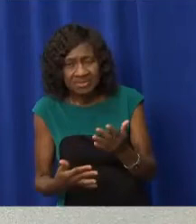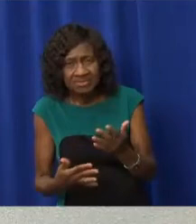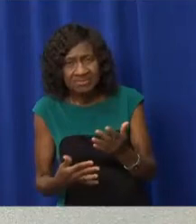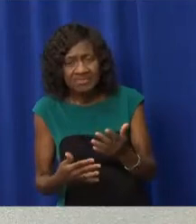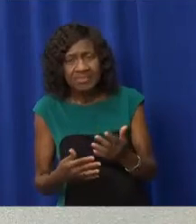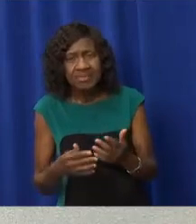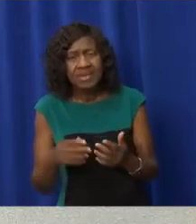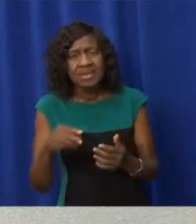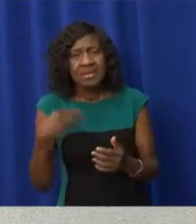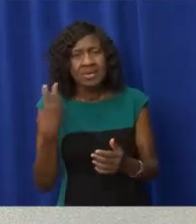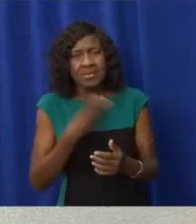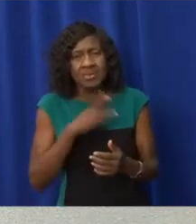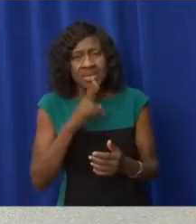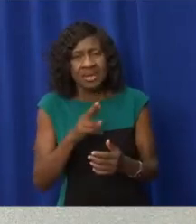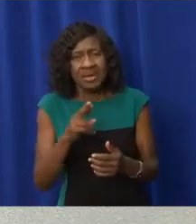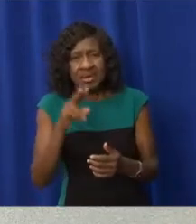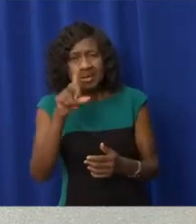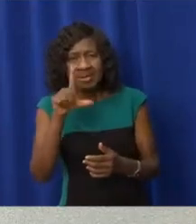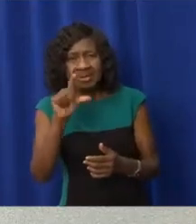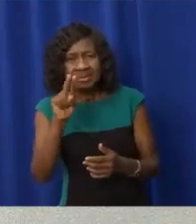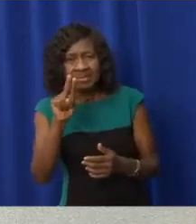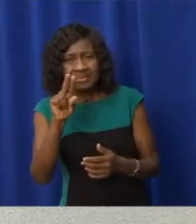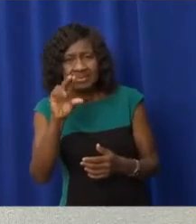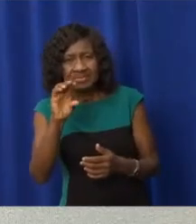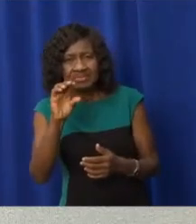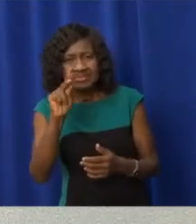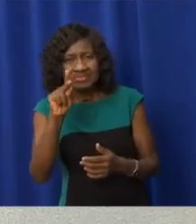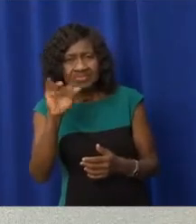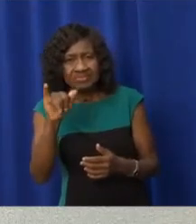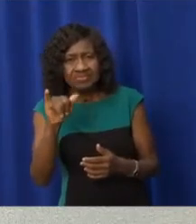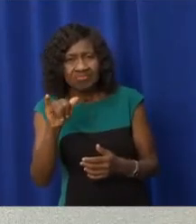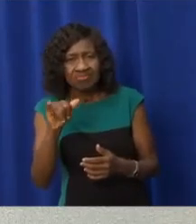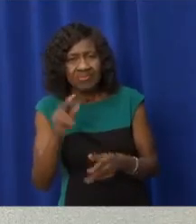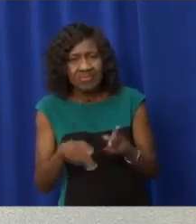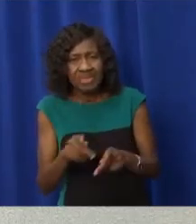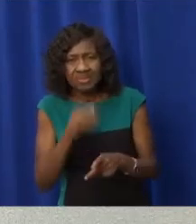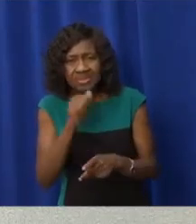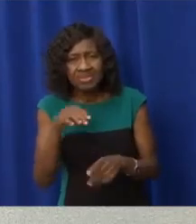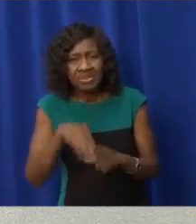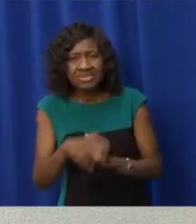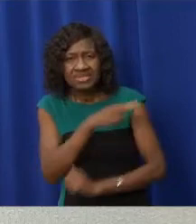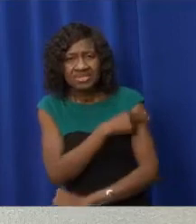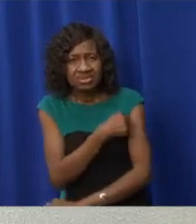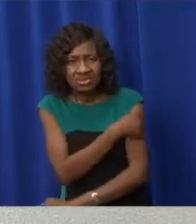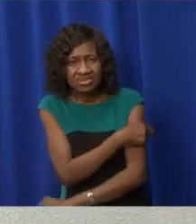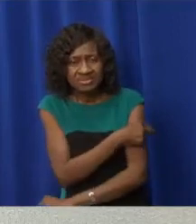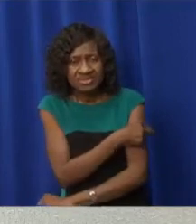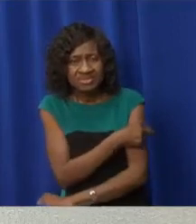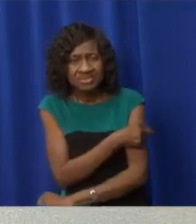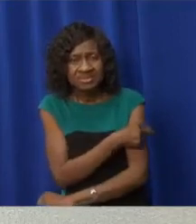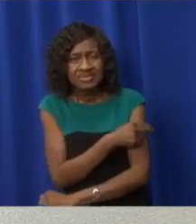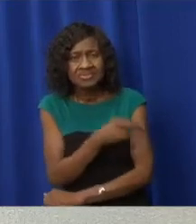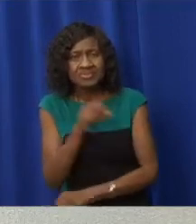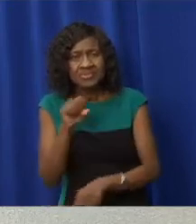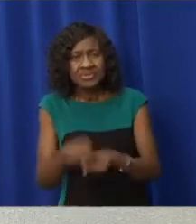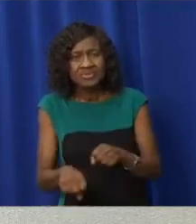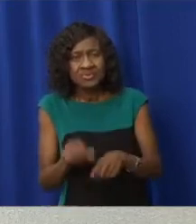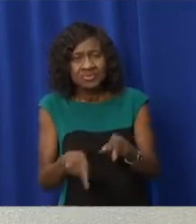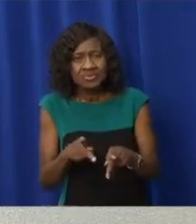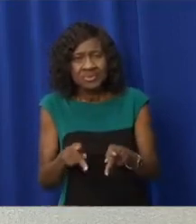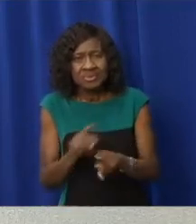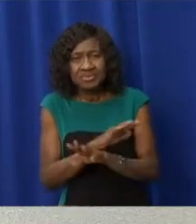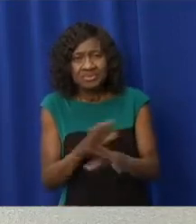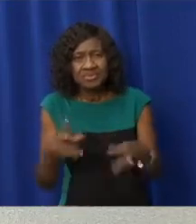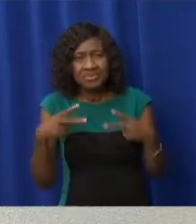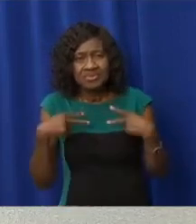but we've been lucky enough. We've kept people out of the hospitals, so that means that we have kept people from having COVID-19, or else we would